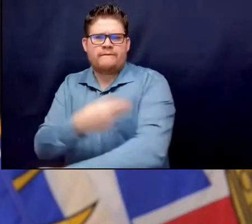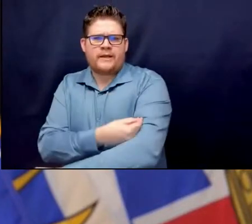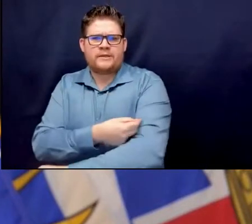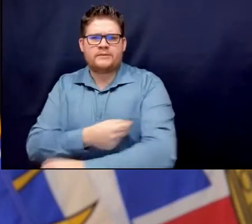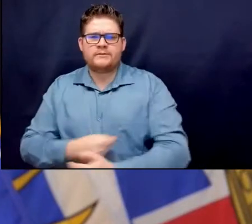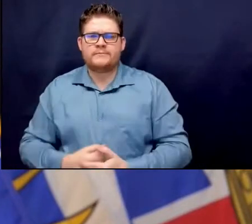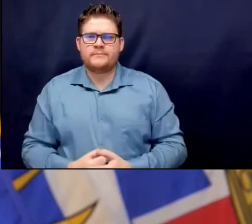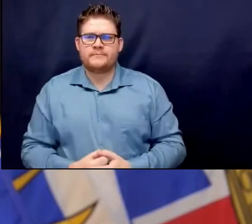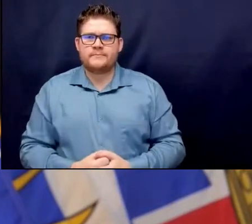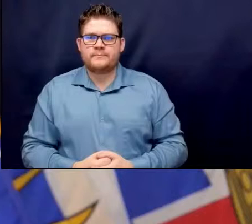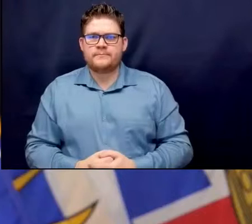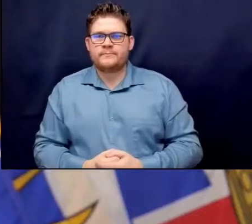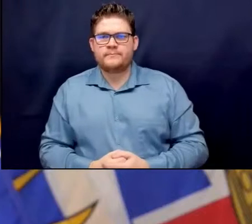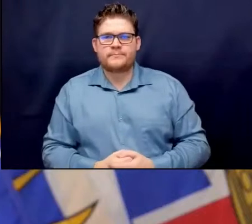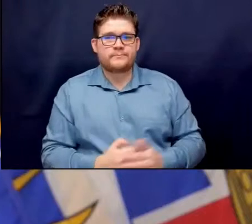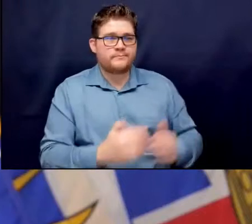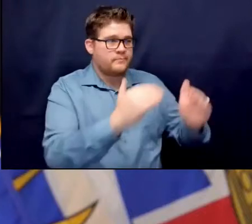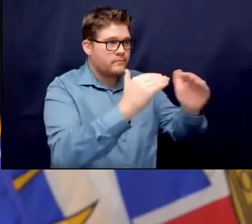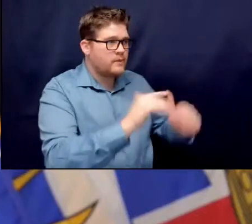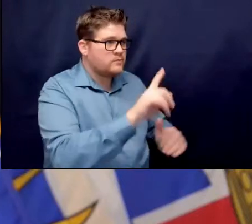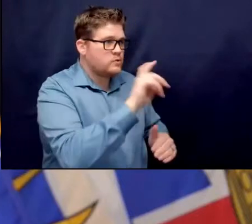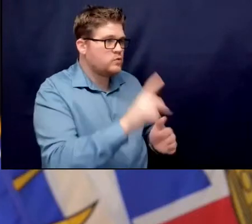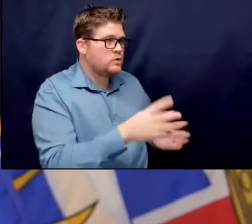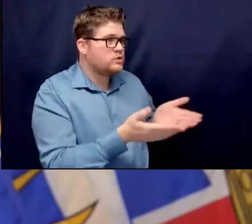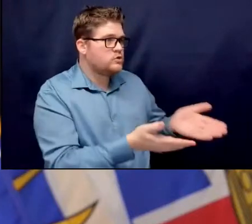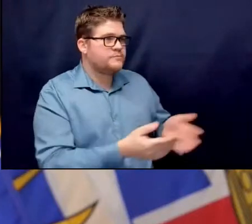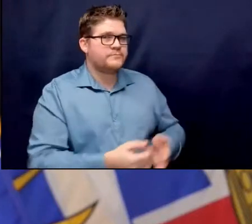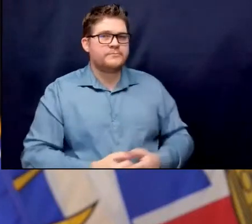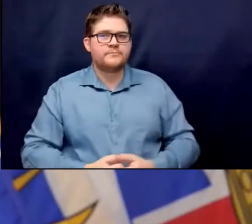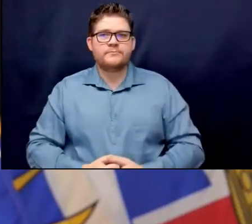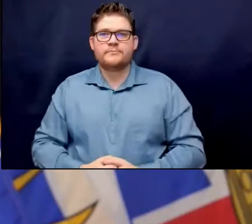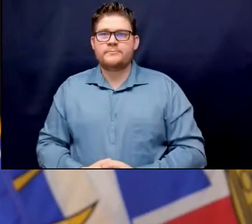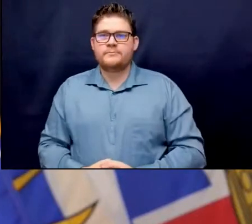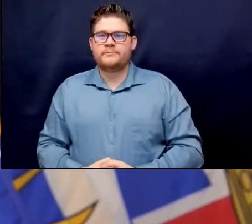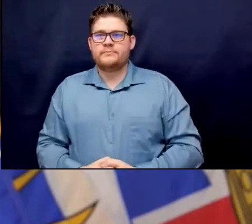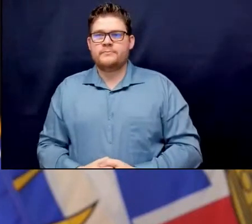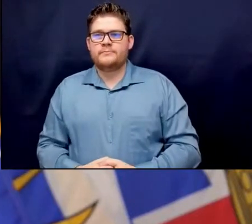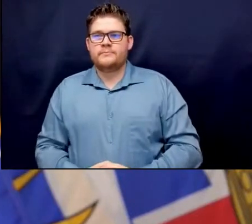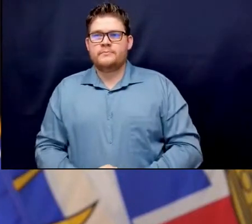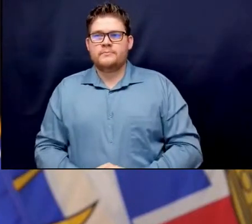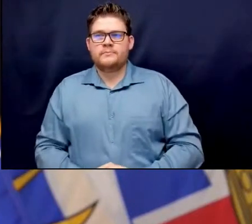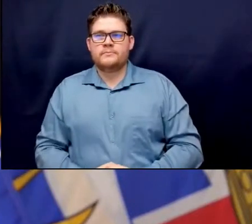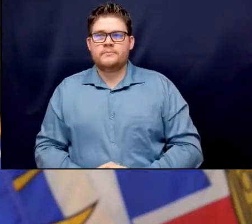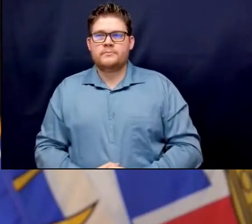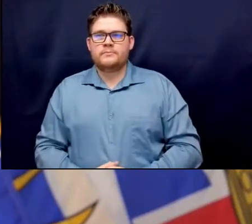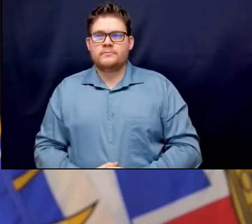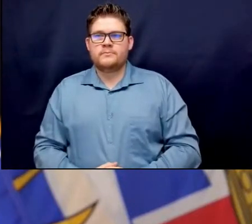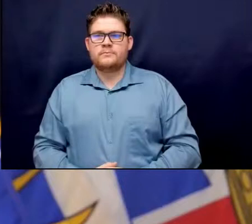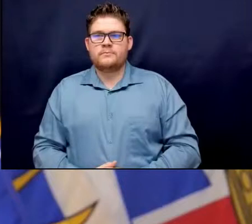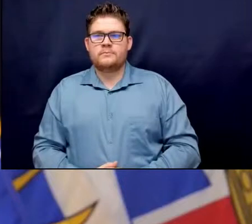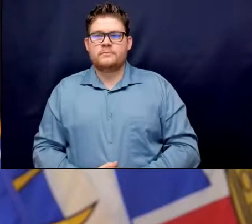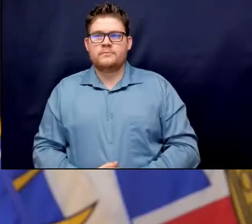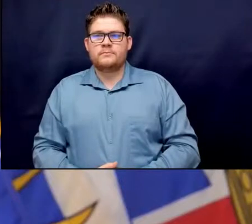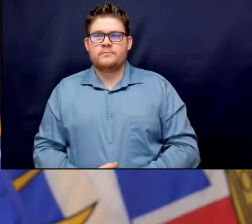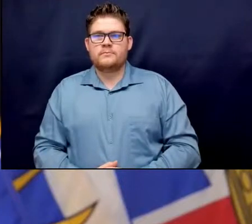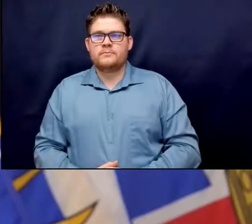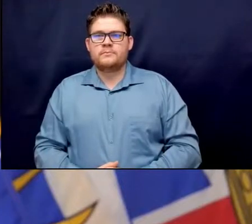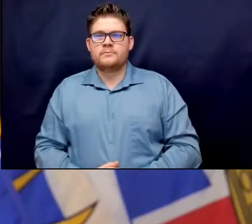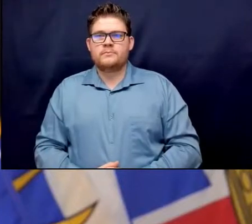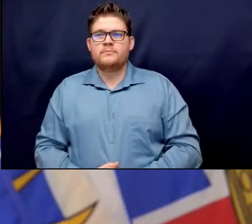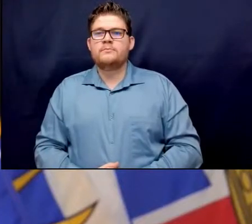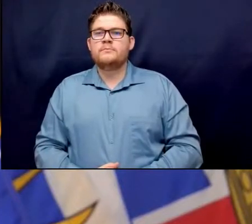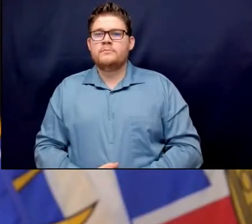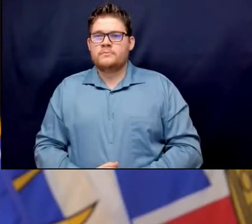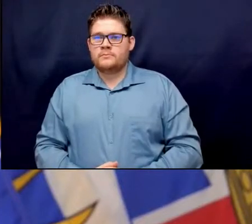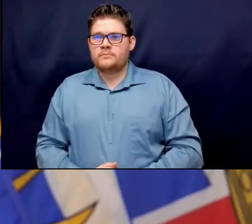Oh, thank you. I wanted to ask a question around the restrictions and the possibility of them being lifted or being reviewed on